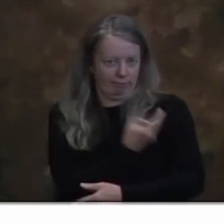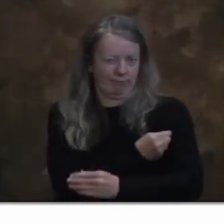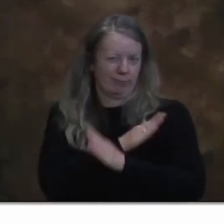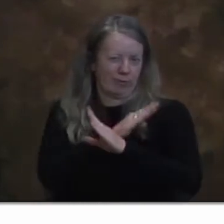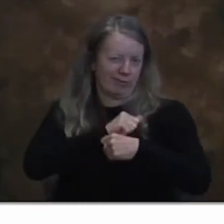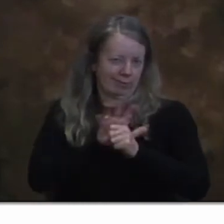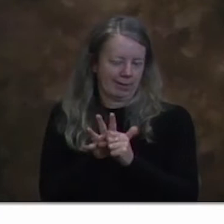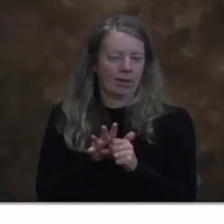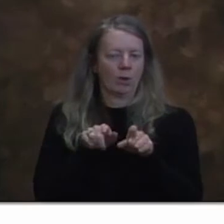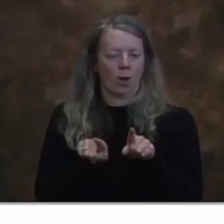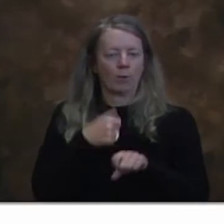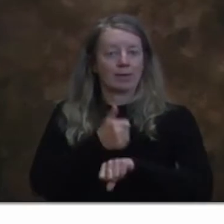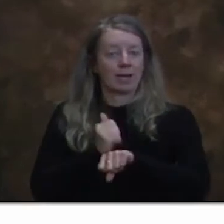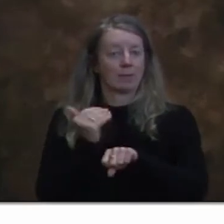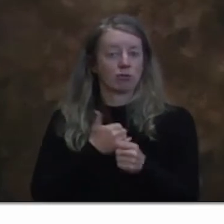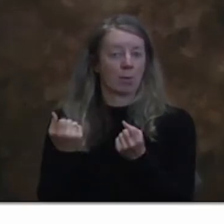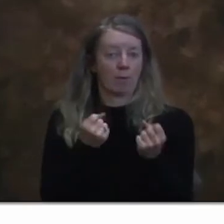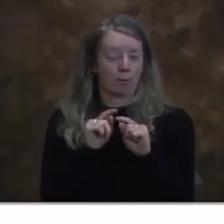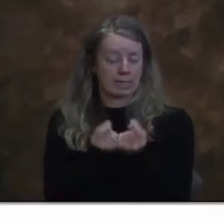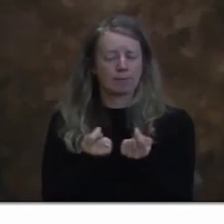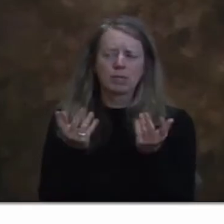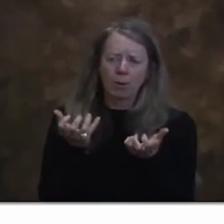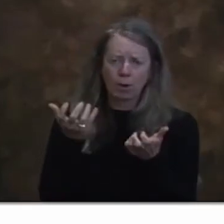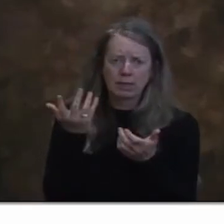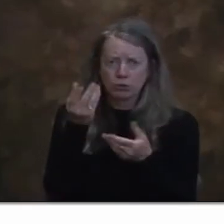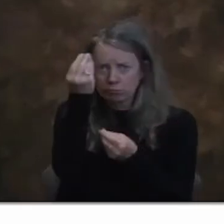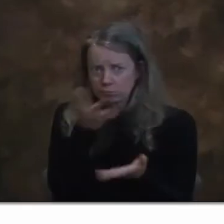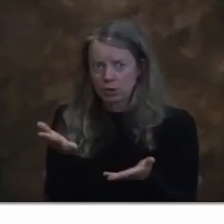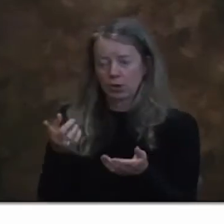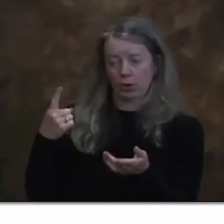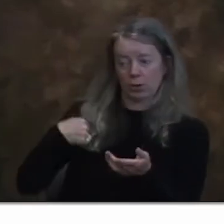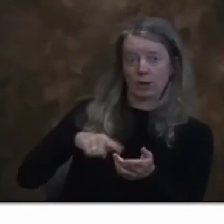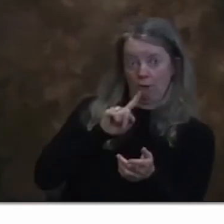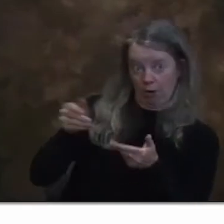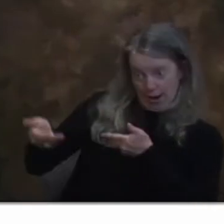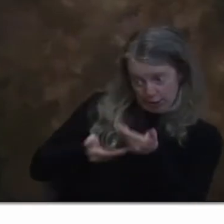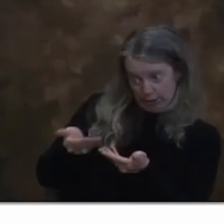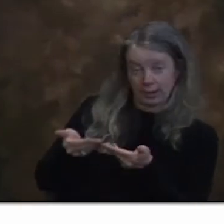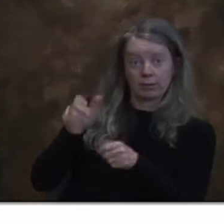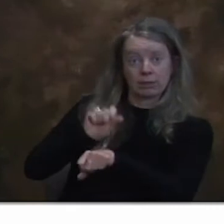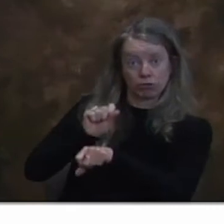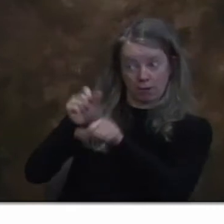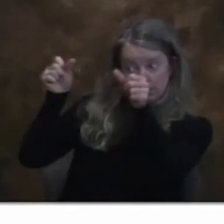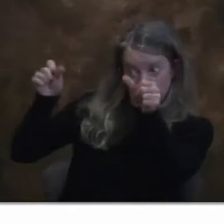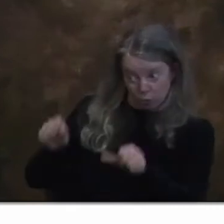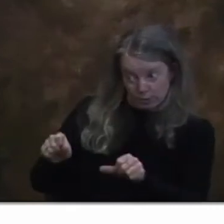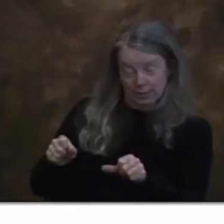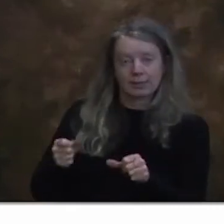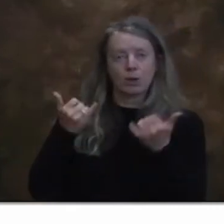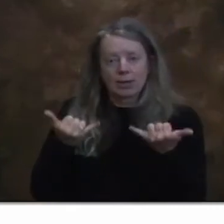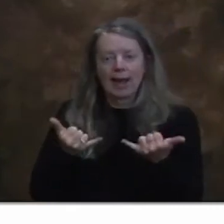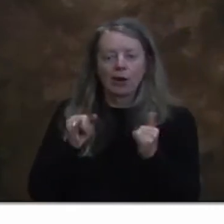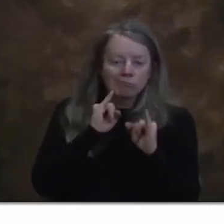mobile team. I did want to mention to you all that those positions have been posted and are now in the hiring phase, so we are